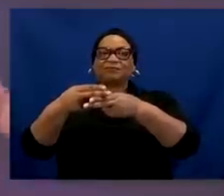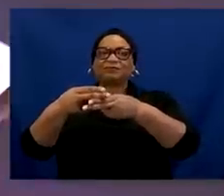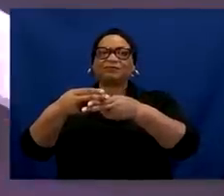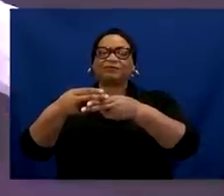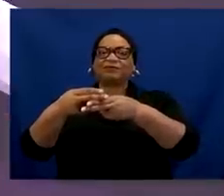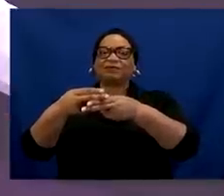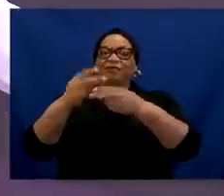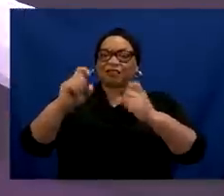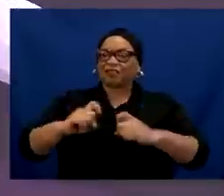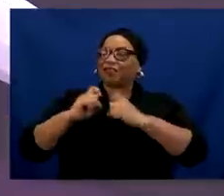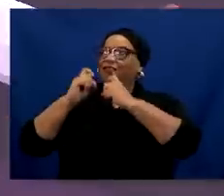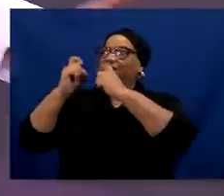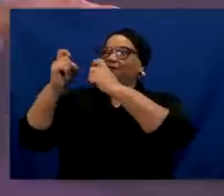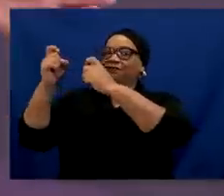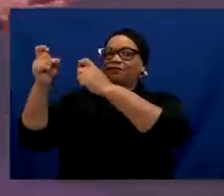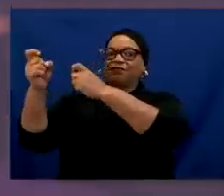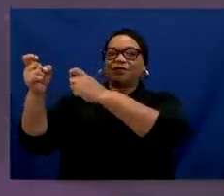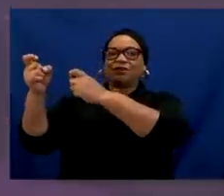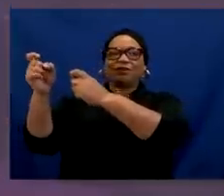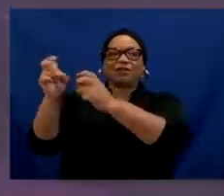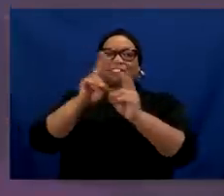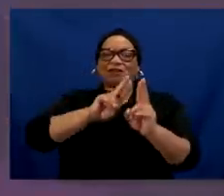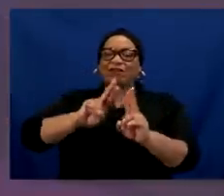Oh God, I give.